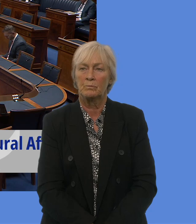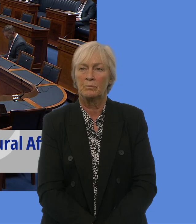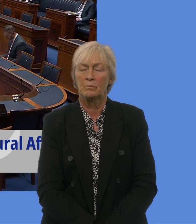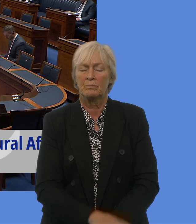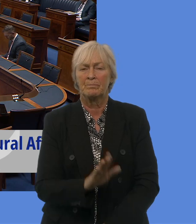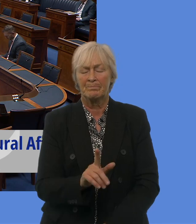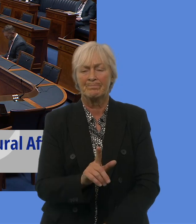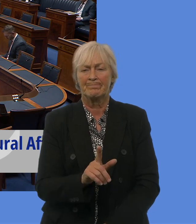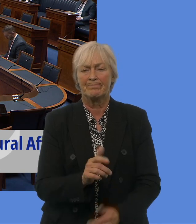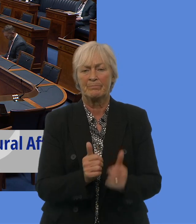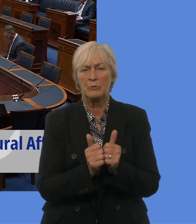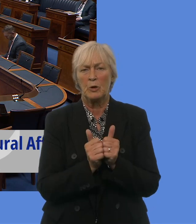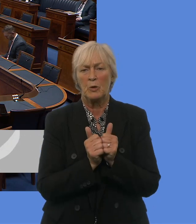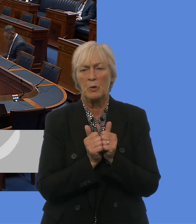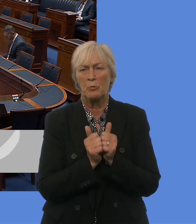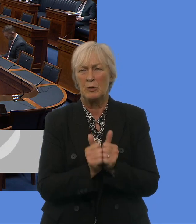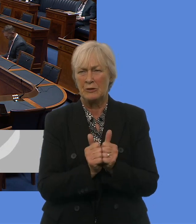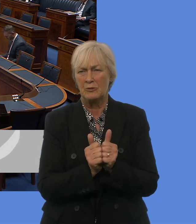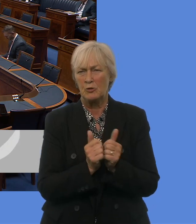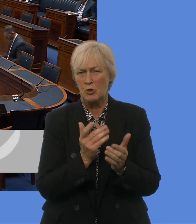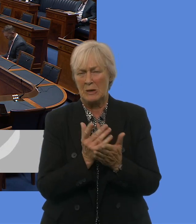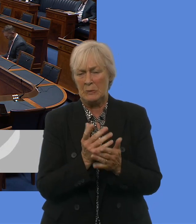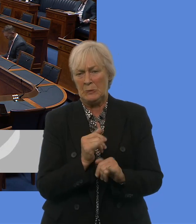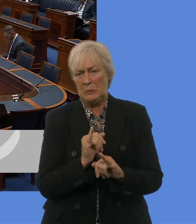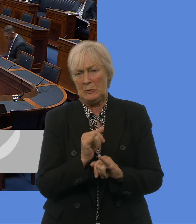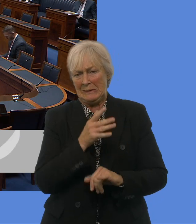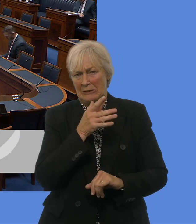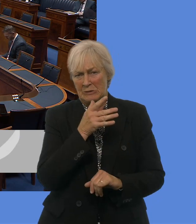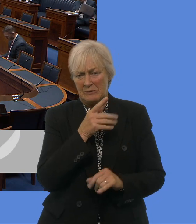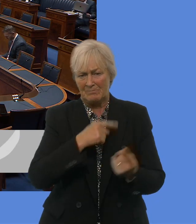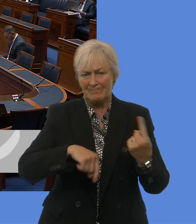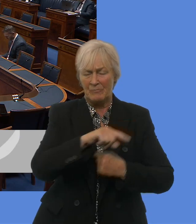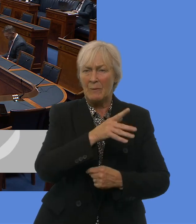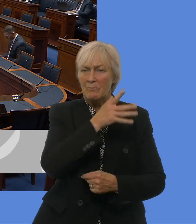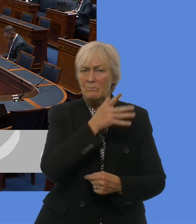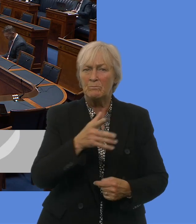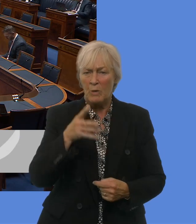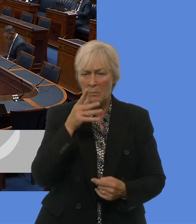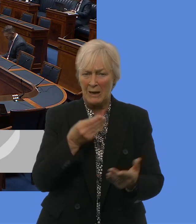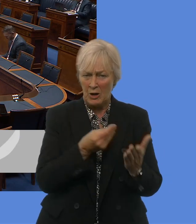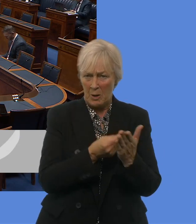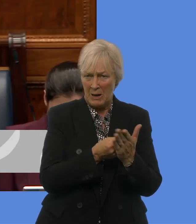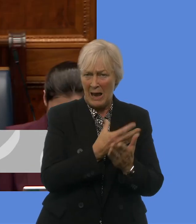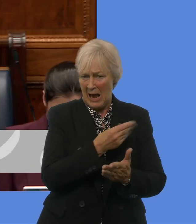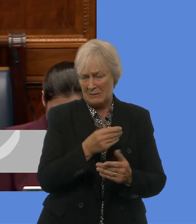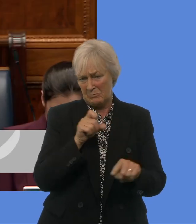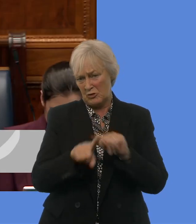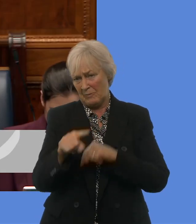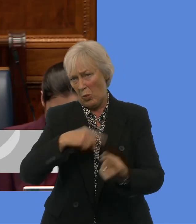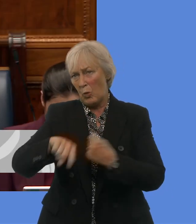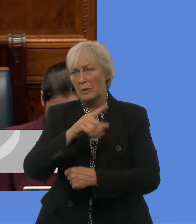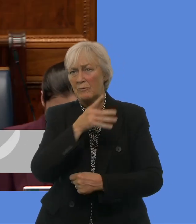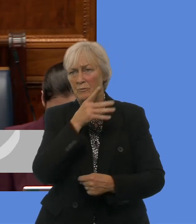you'll appreciate that the TB is a serious impact for farms economically and emotionally for farmers. I think of the reason